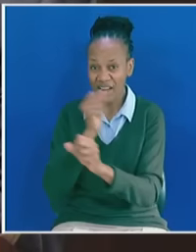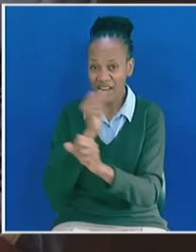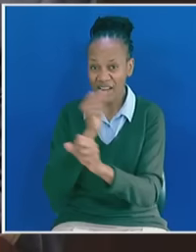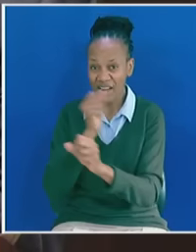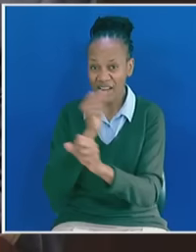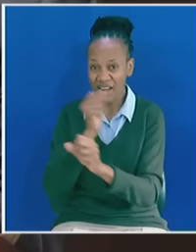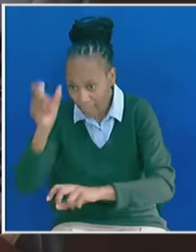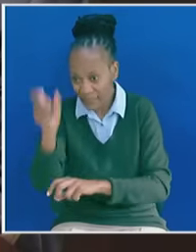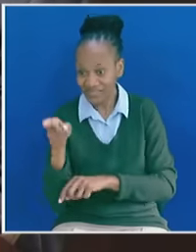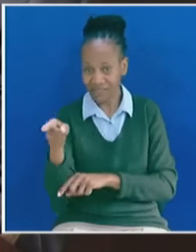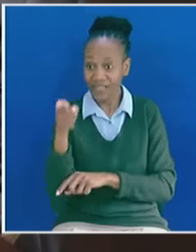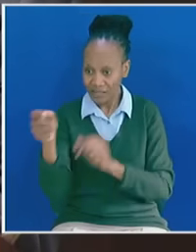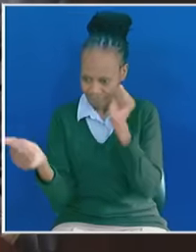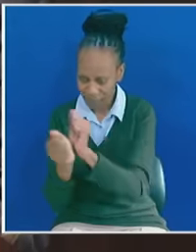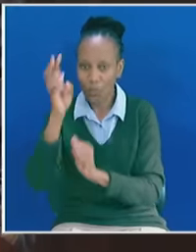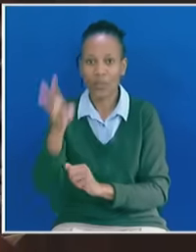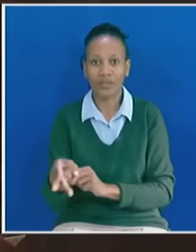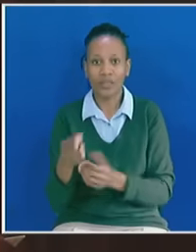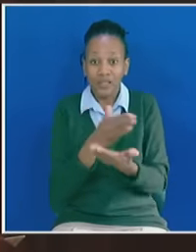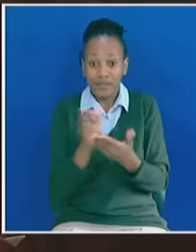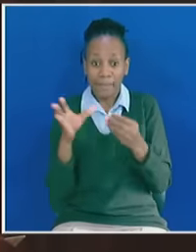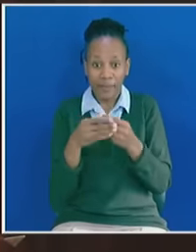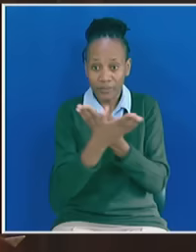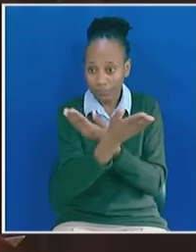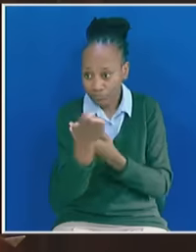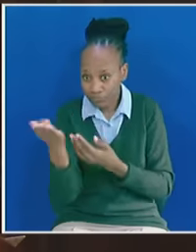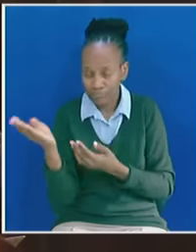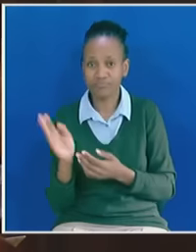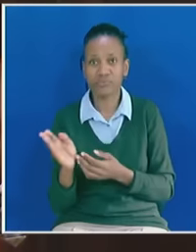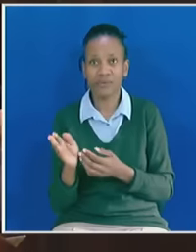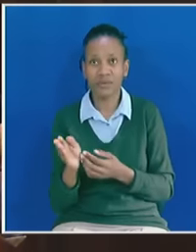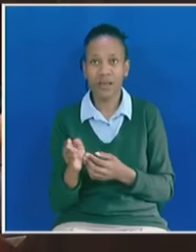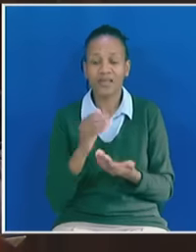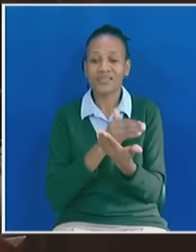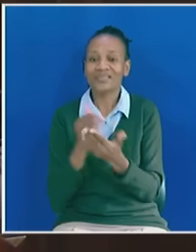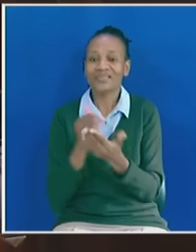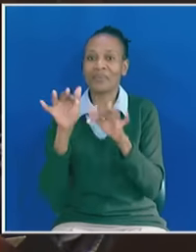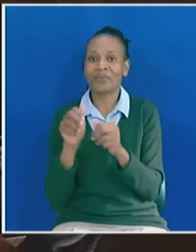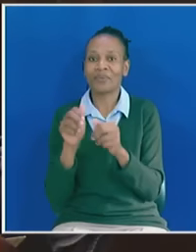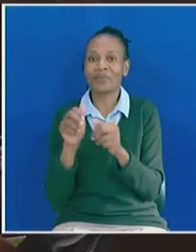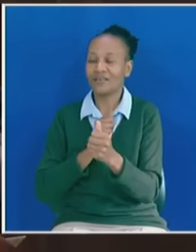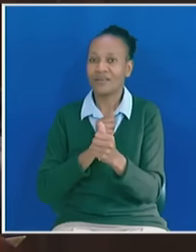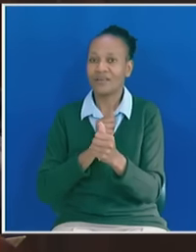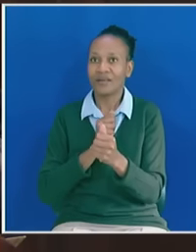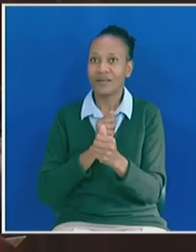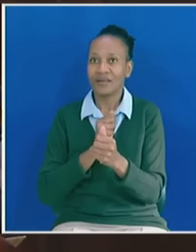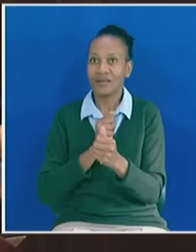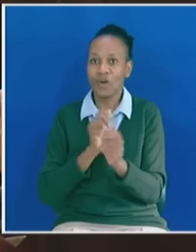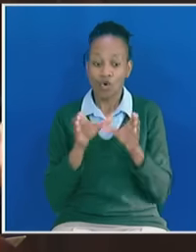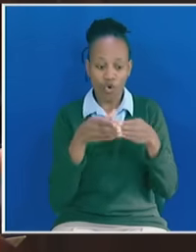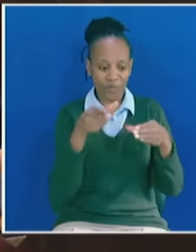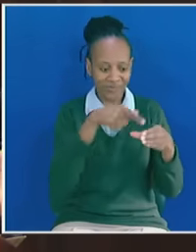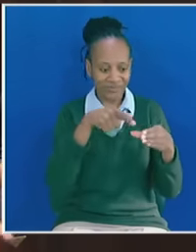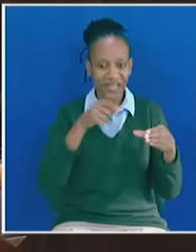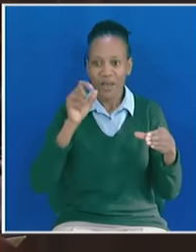process. Because even some members here, there is one people who has just decided to run away from our committee, not